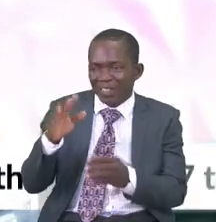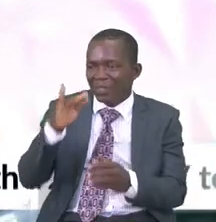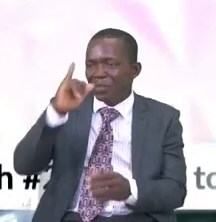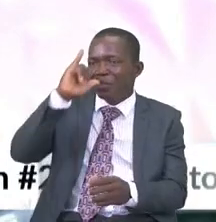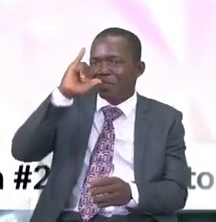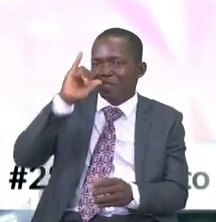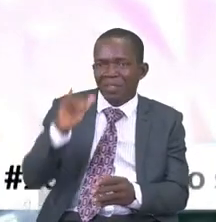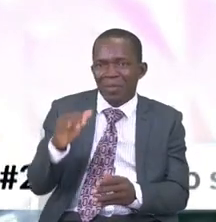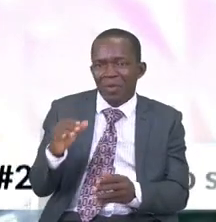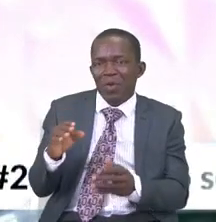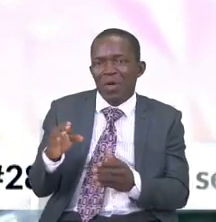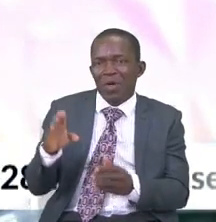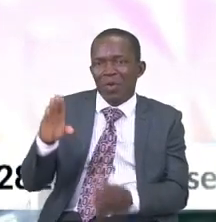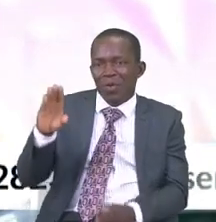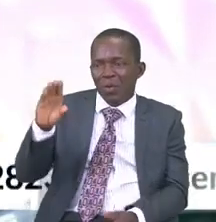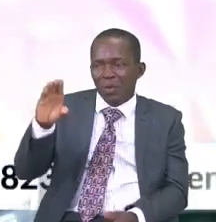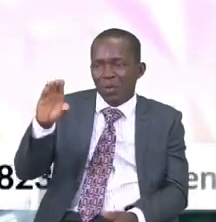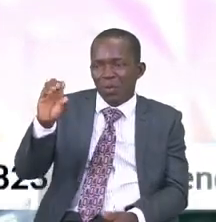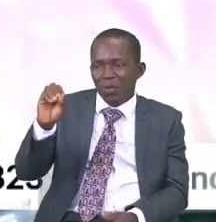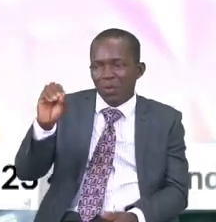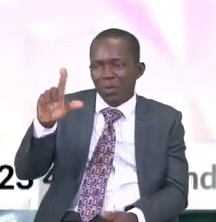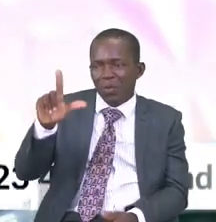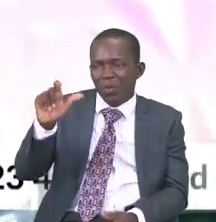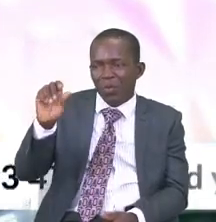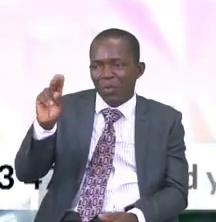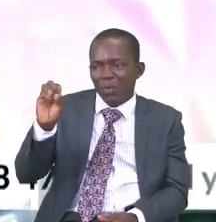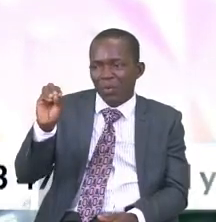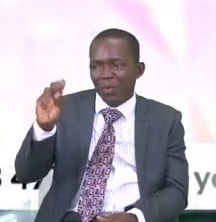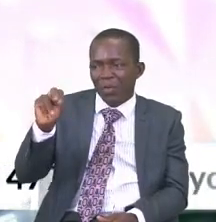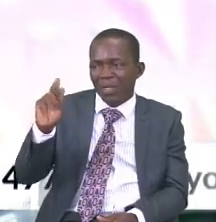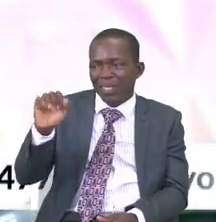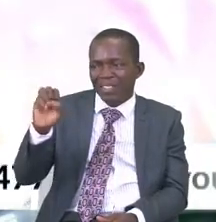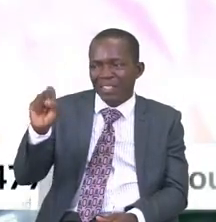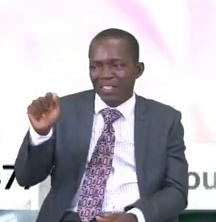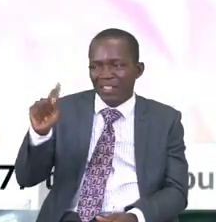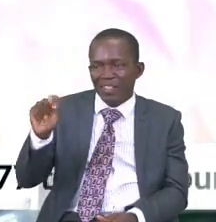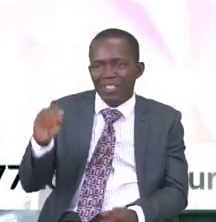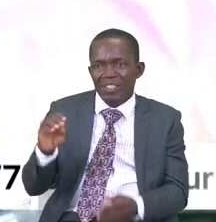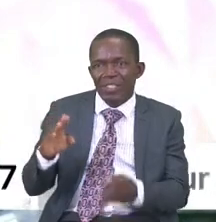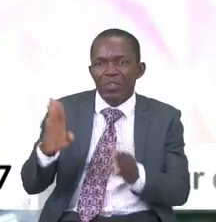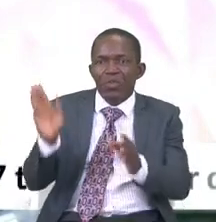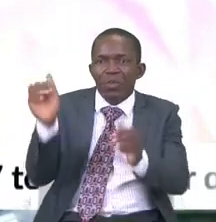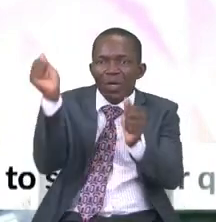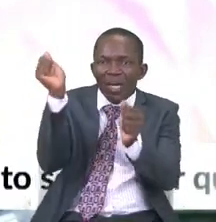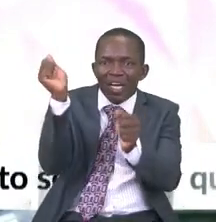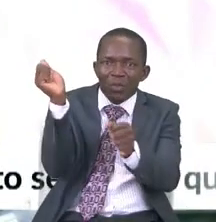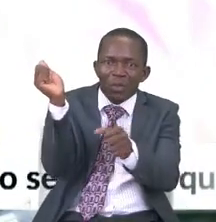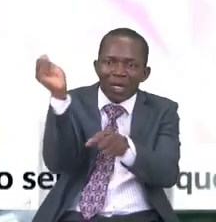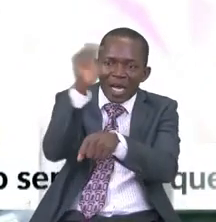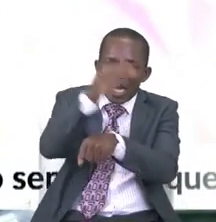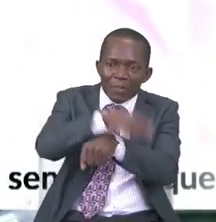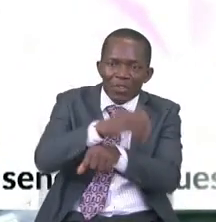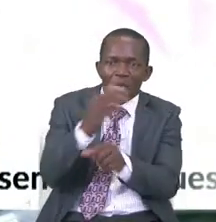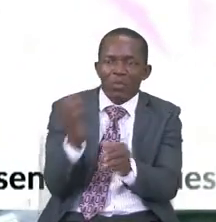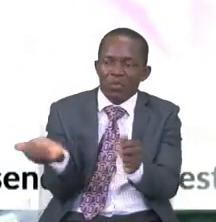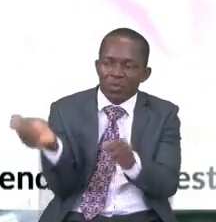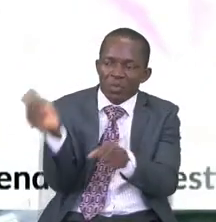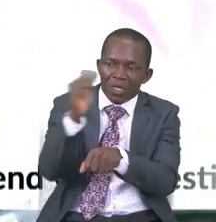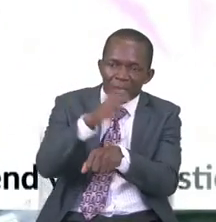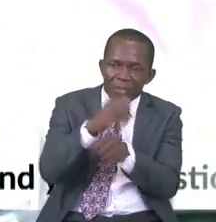very much, but it's in our history. It's there. We recognize it. Now you combine those two